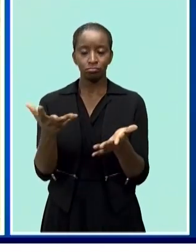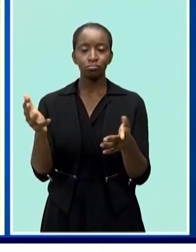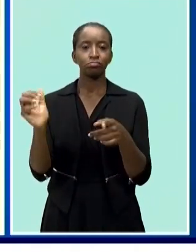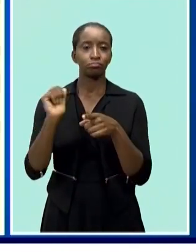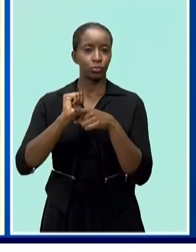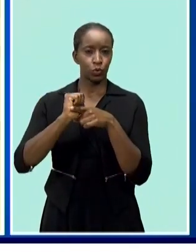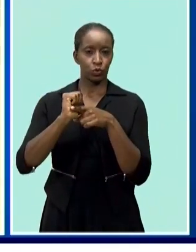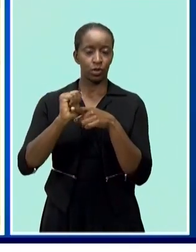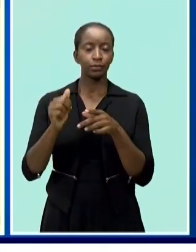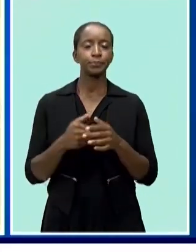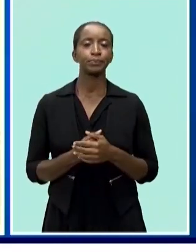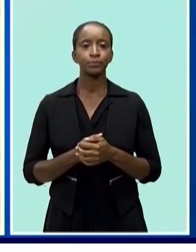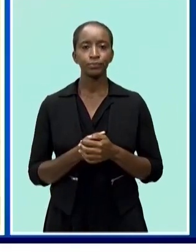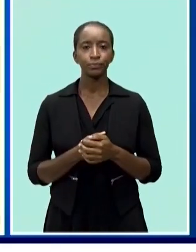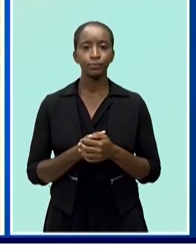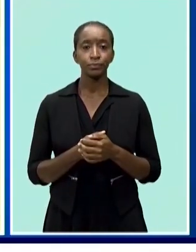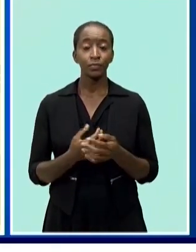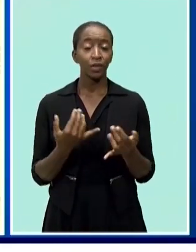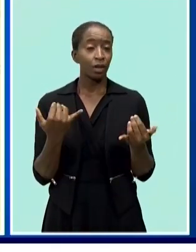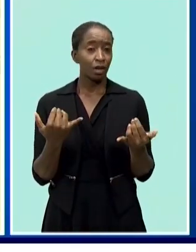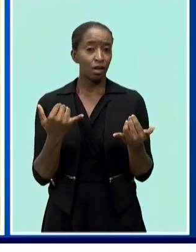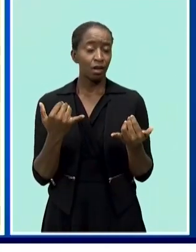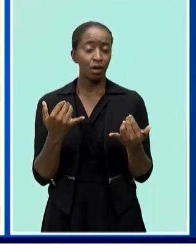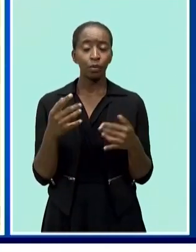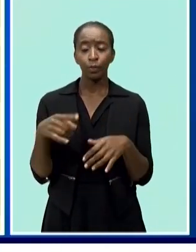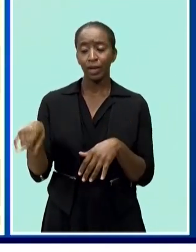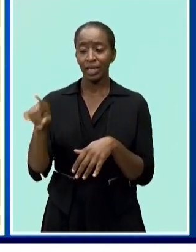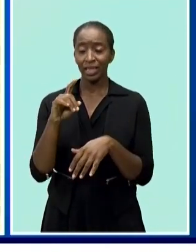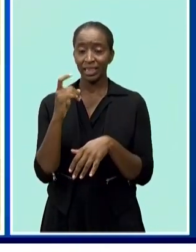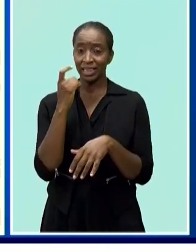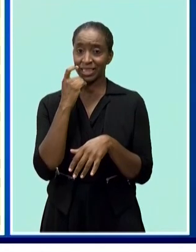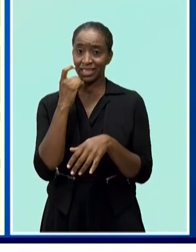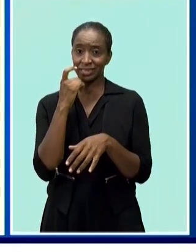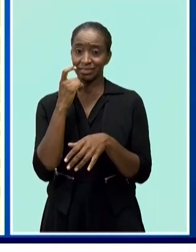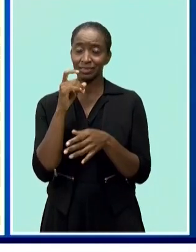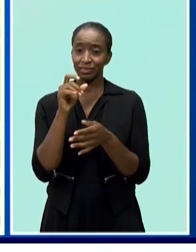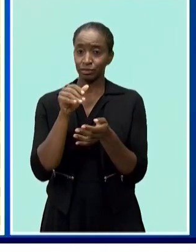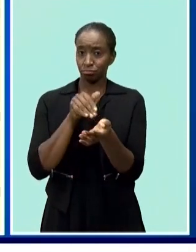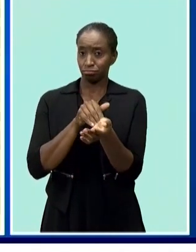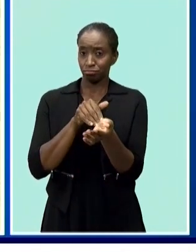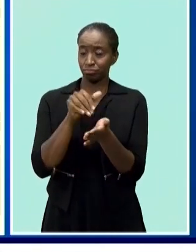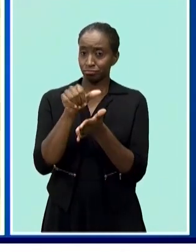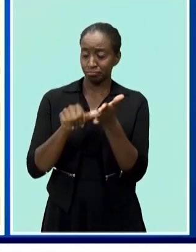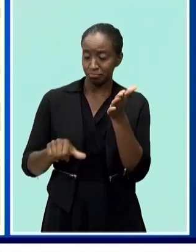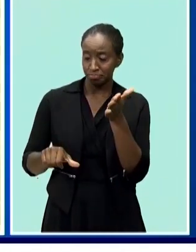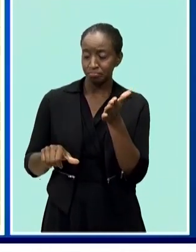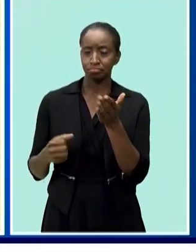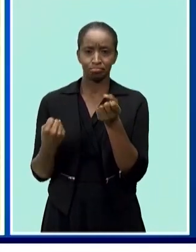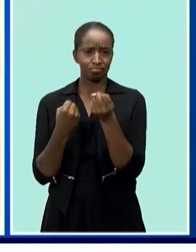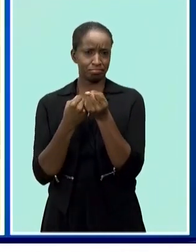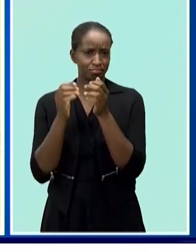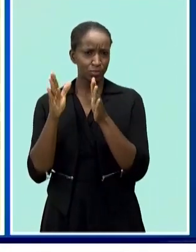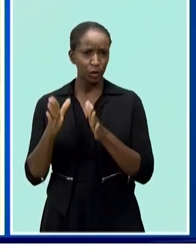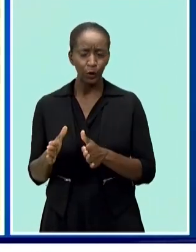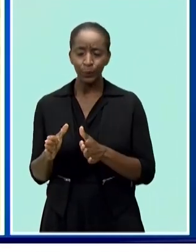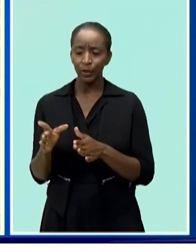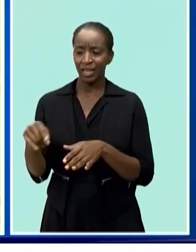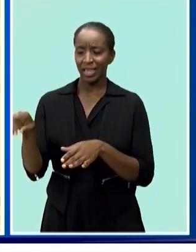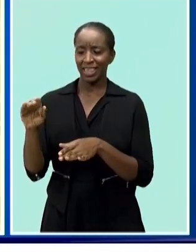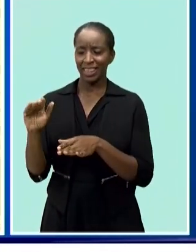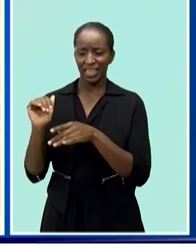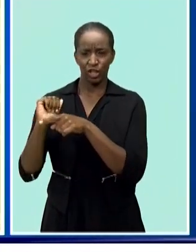Currently, there's a great variation in how dental surgery assistants are trained in each dental practice. This